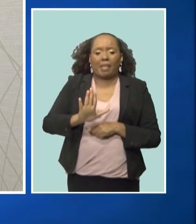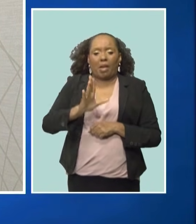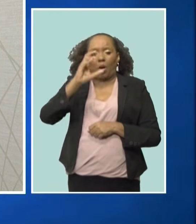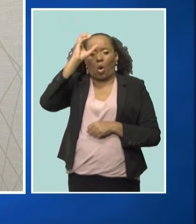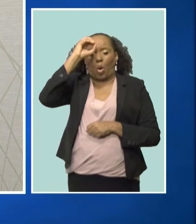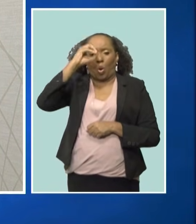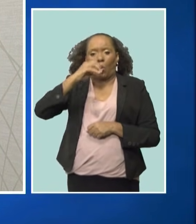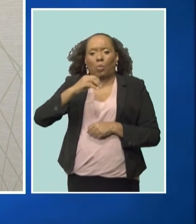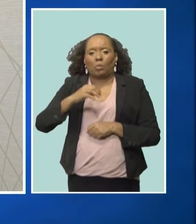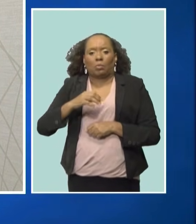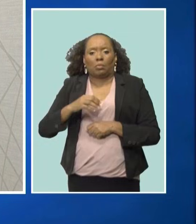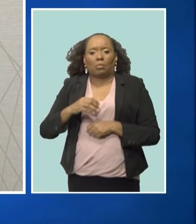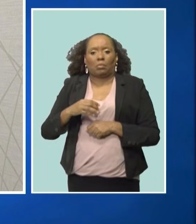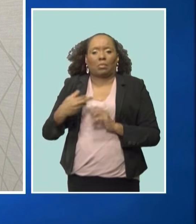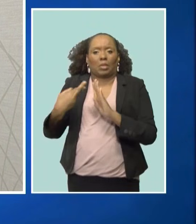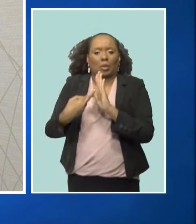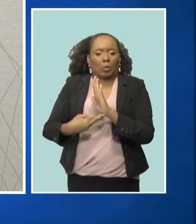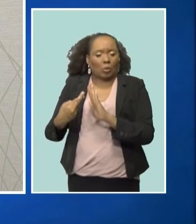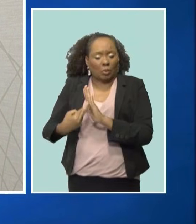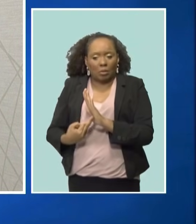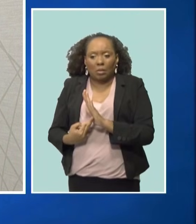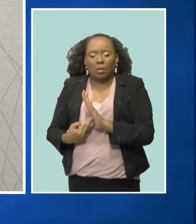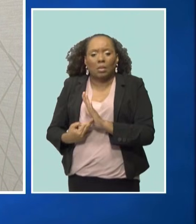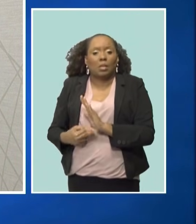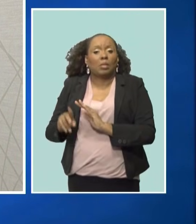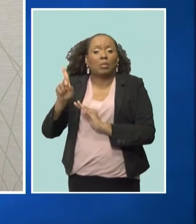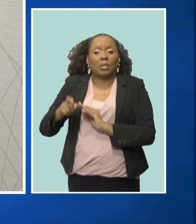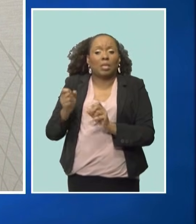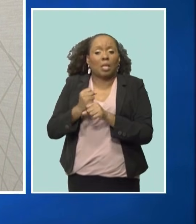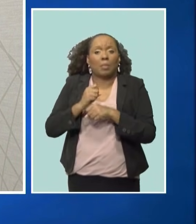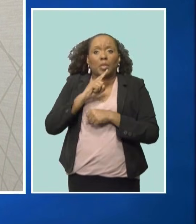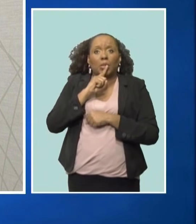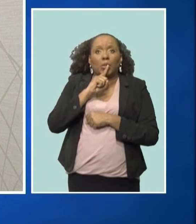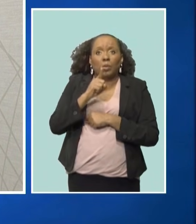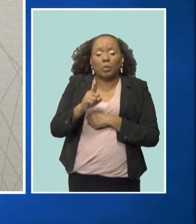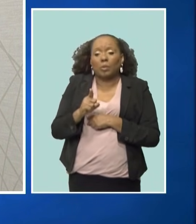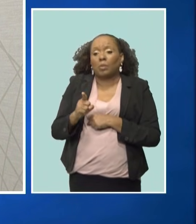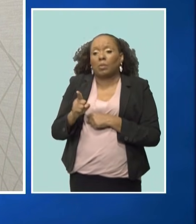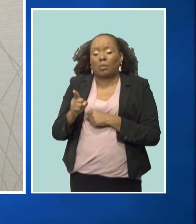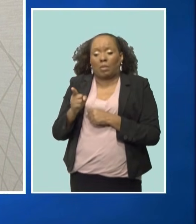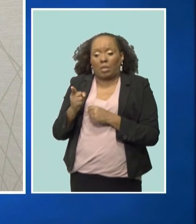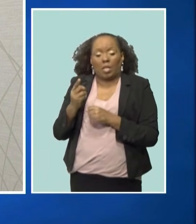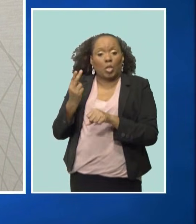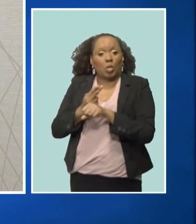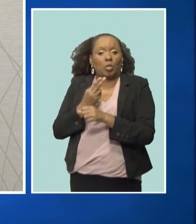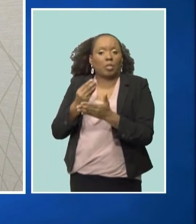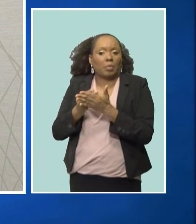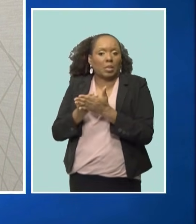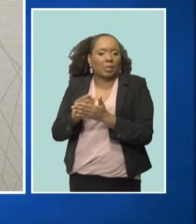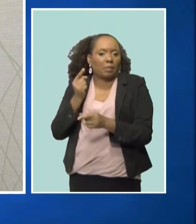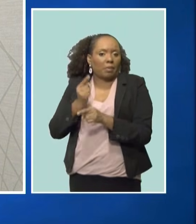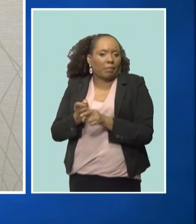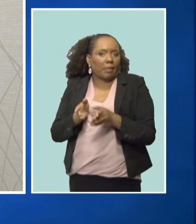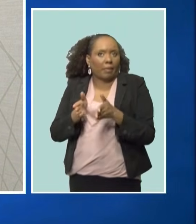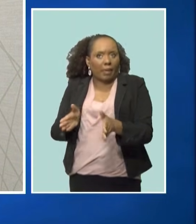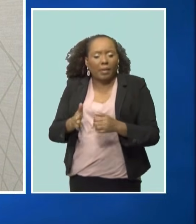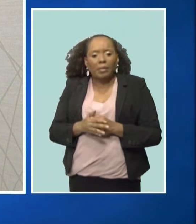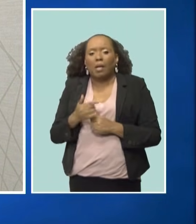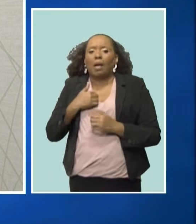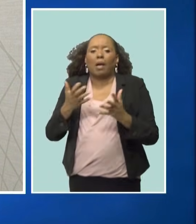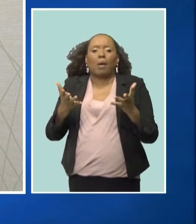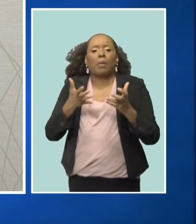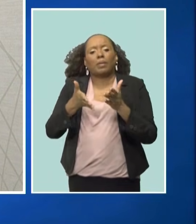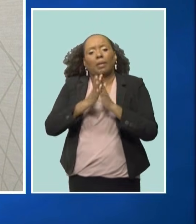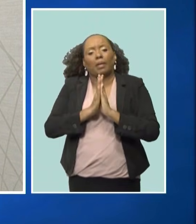they're not directly addressing the needs. So I would want to appeal to the board of directors of the